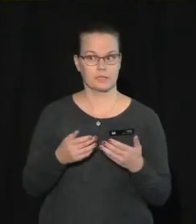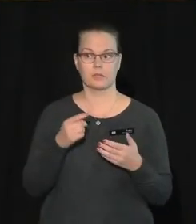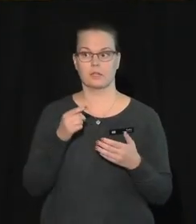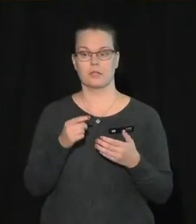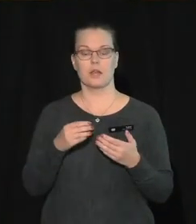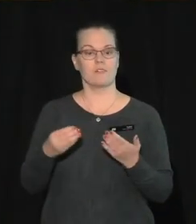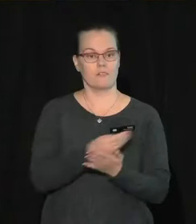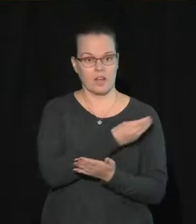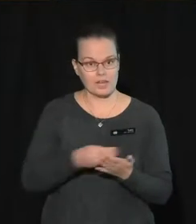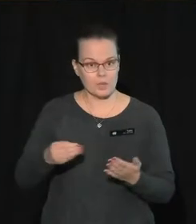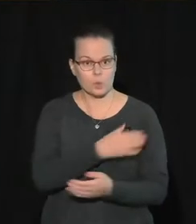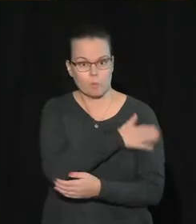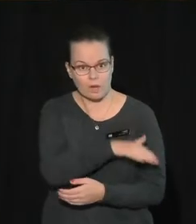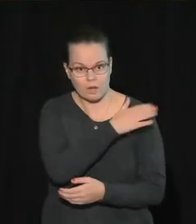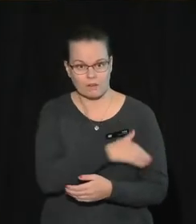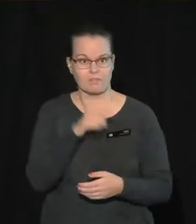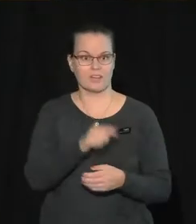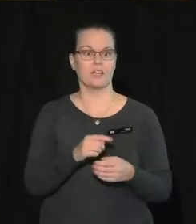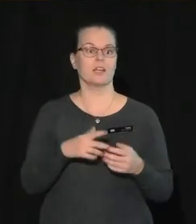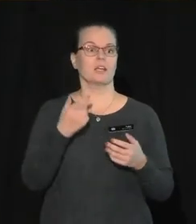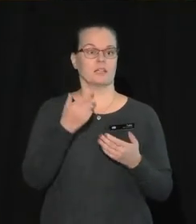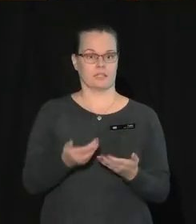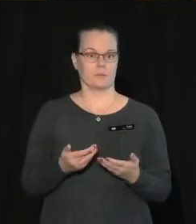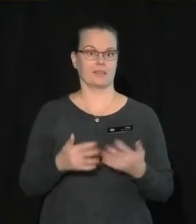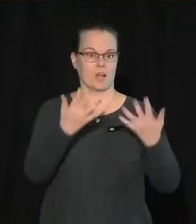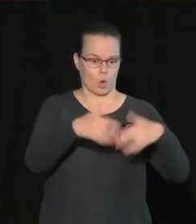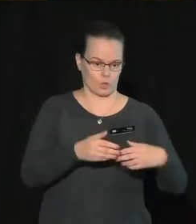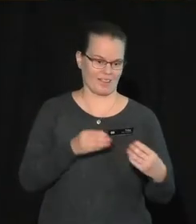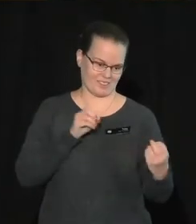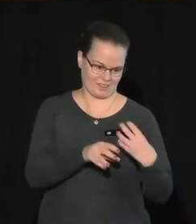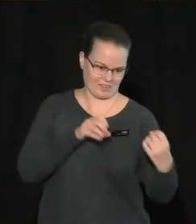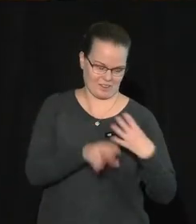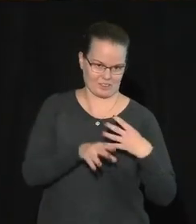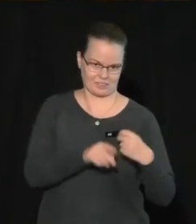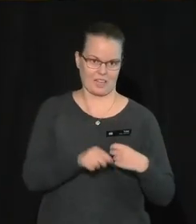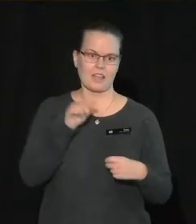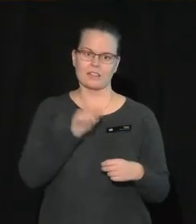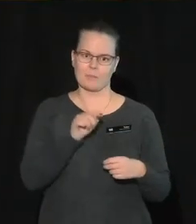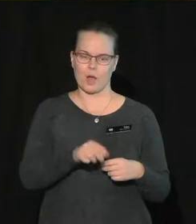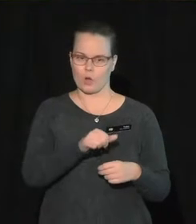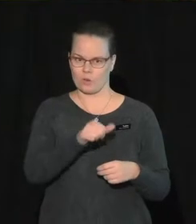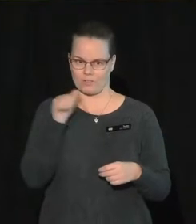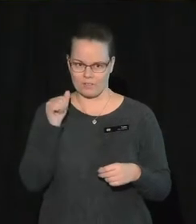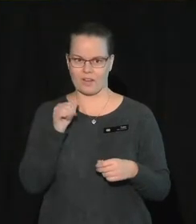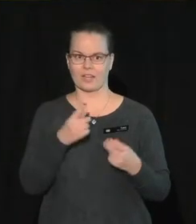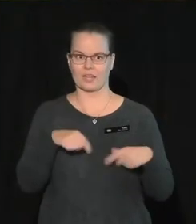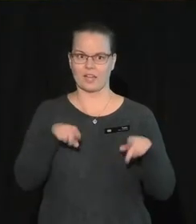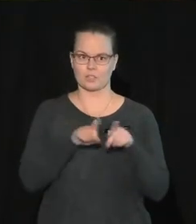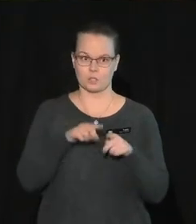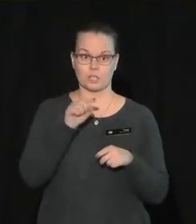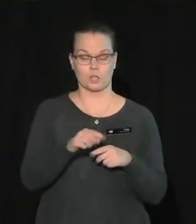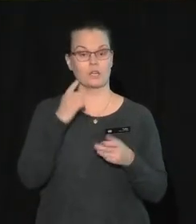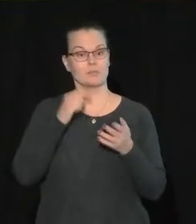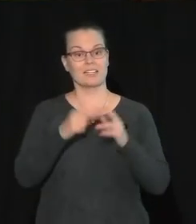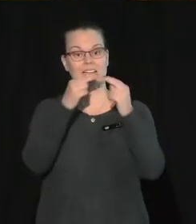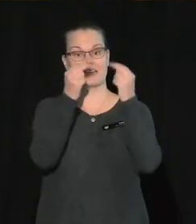transmission services used for the provision of machine-to-machine services. This was a pity because this is going to be necessary for the